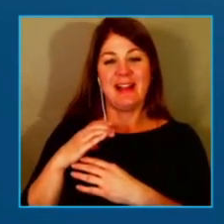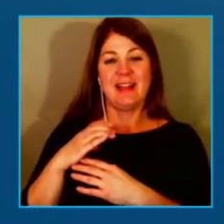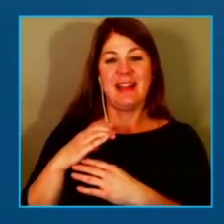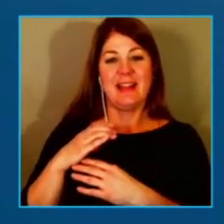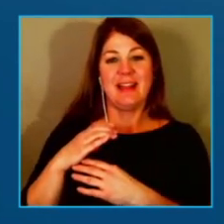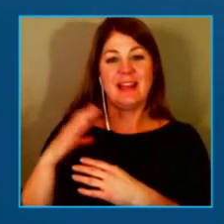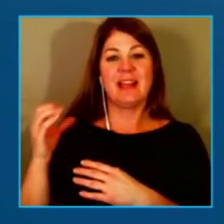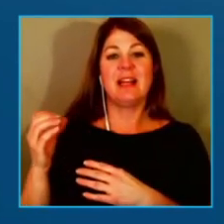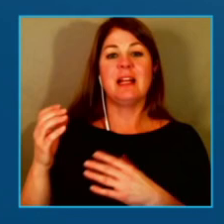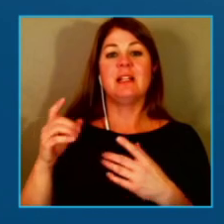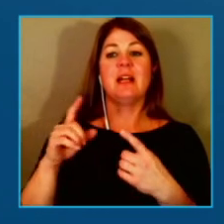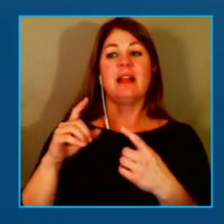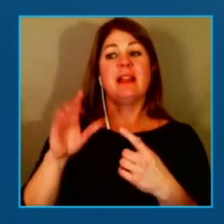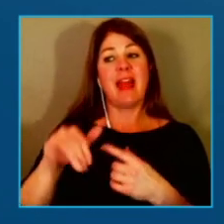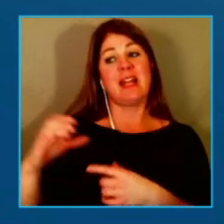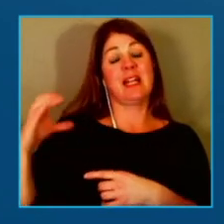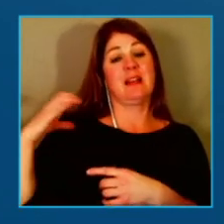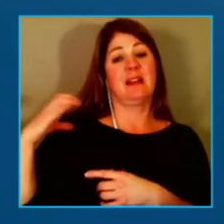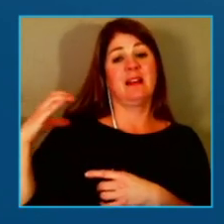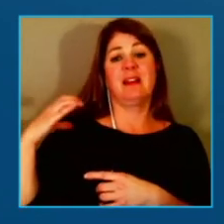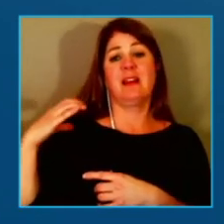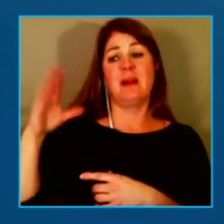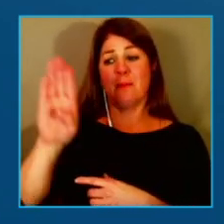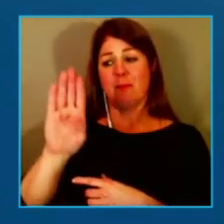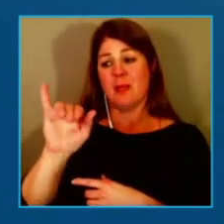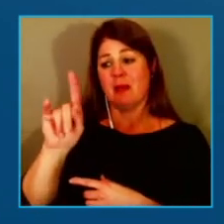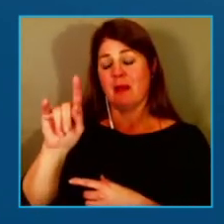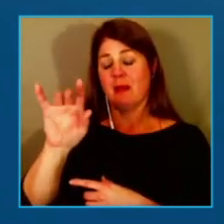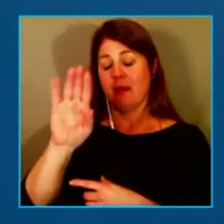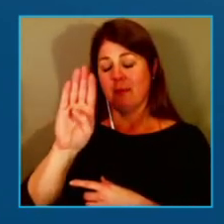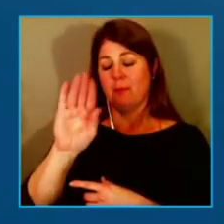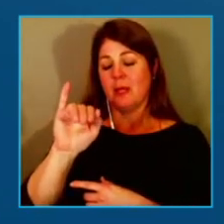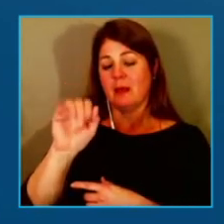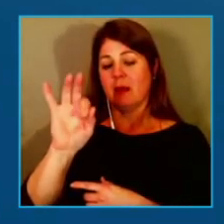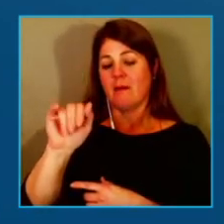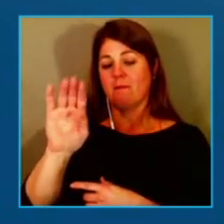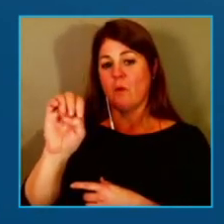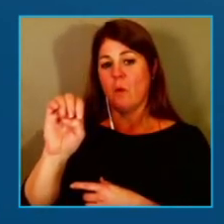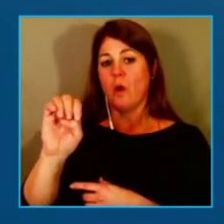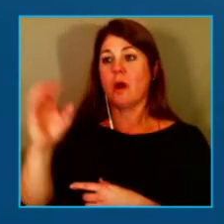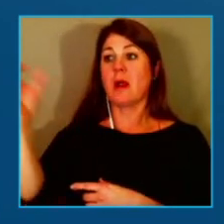with the language that she is taking from this meeting.